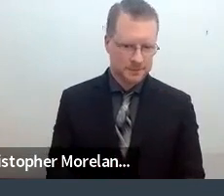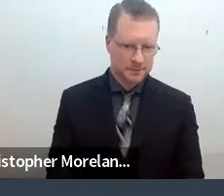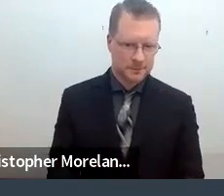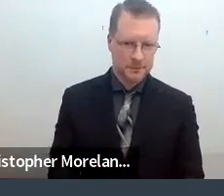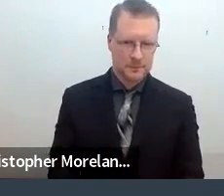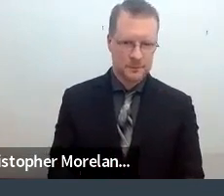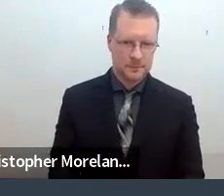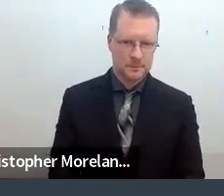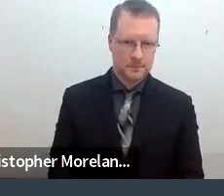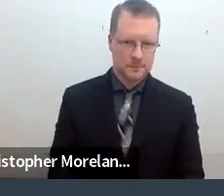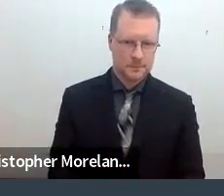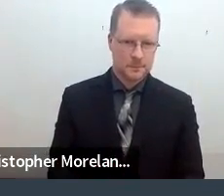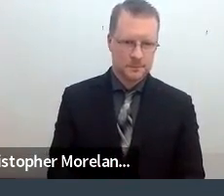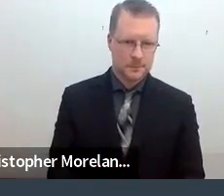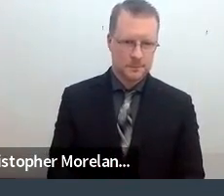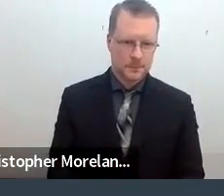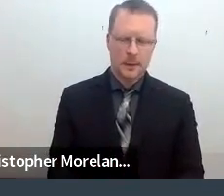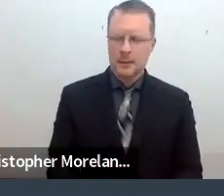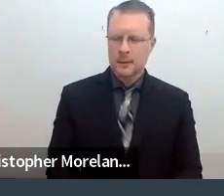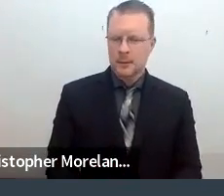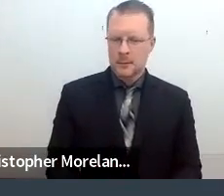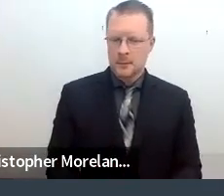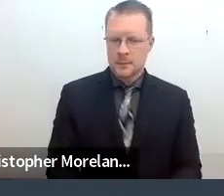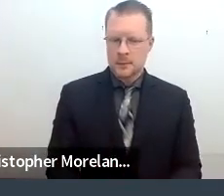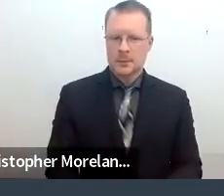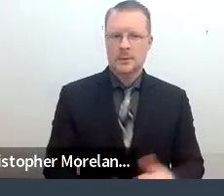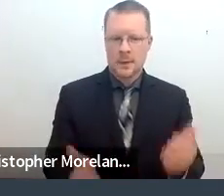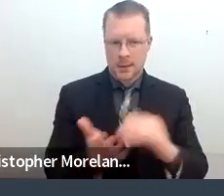design and experiences better for all.